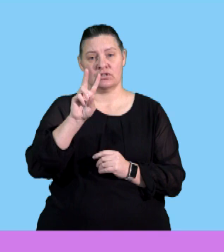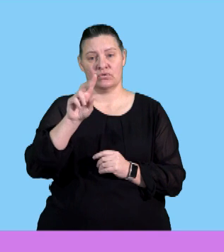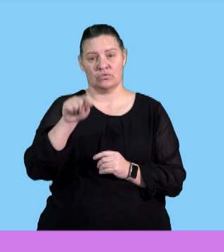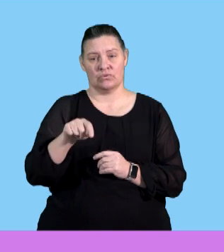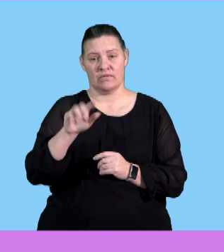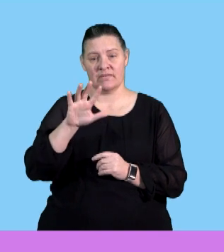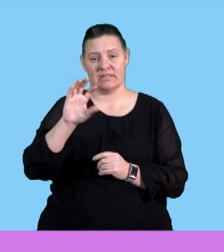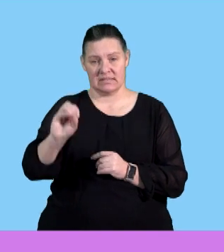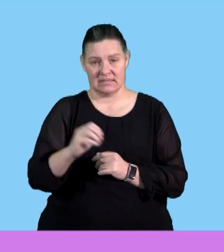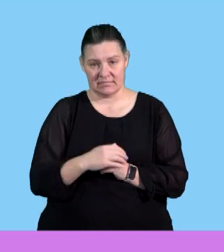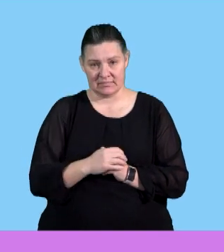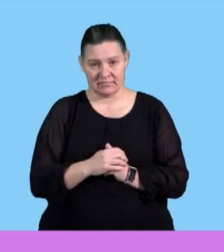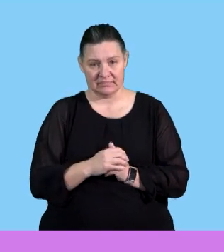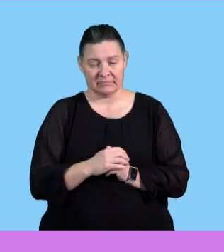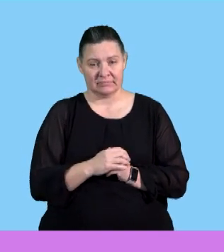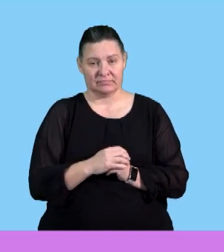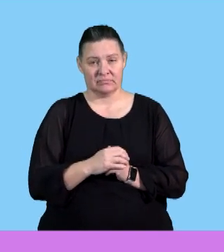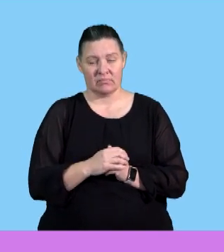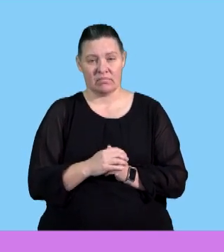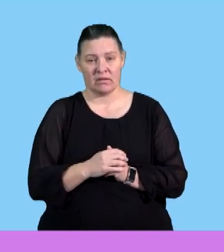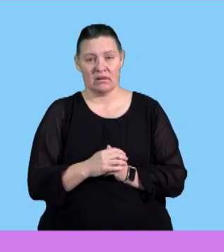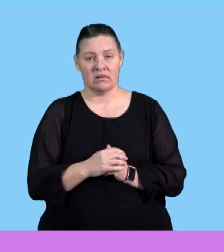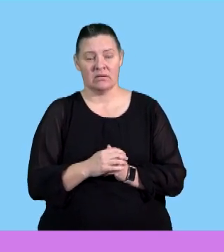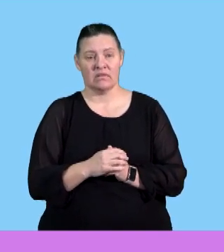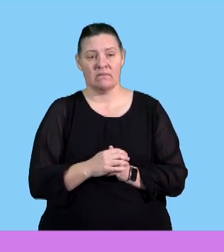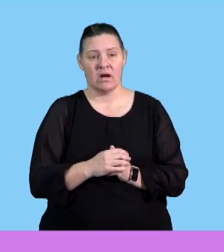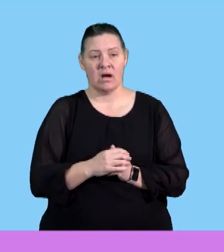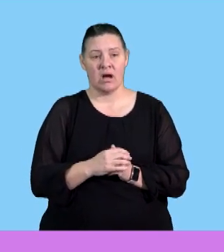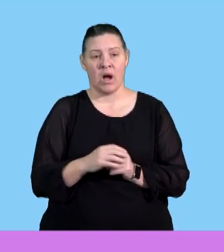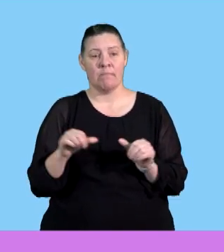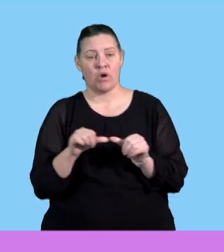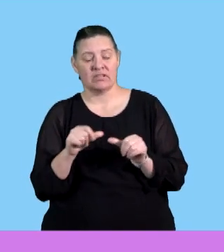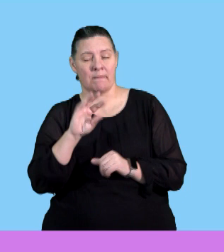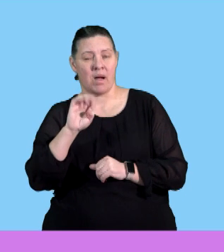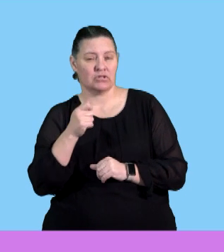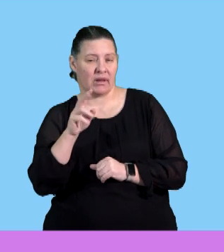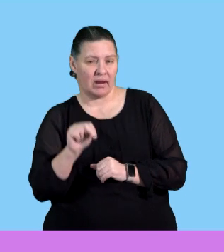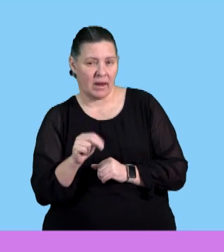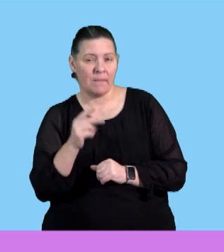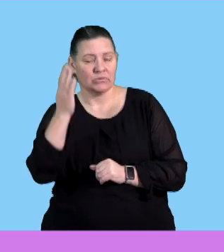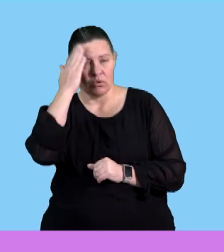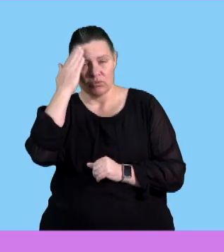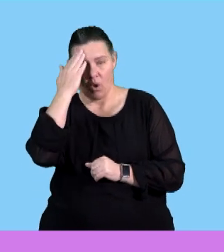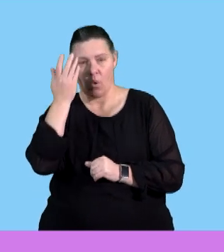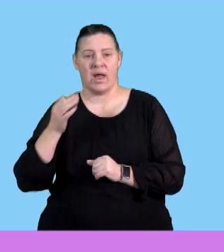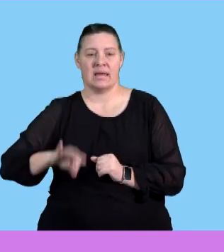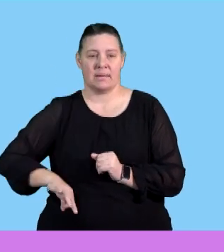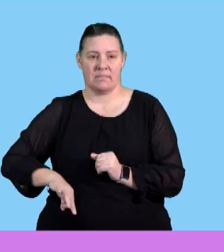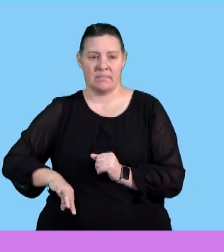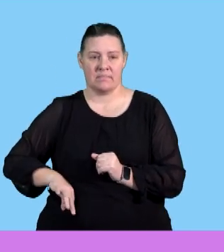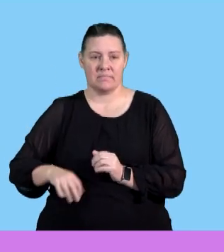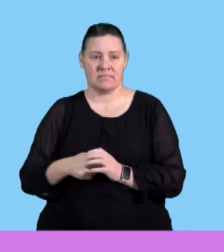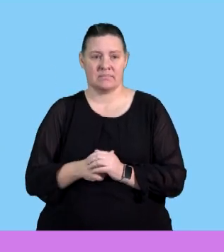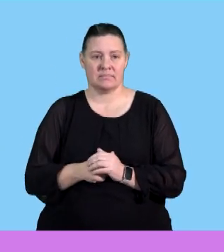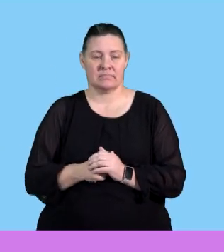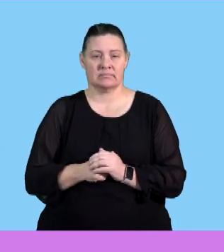782.50 Rand. So to get the profit margin, we need to know her income